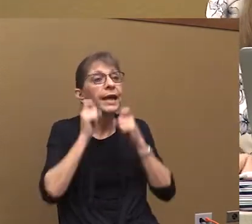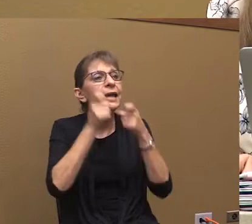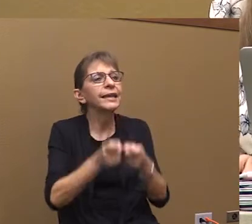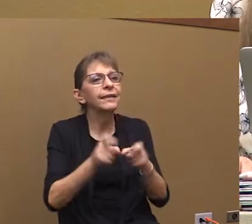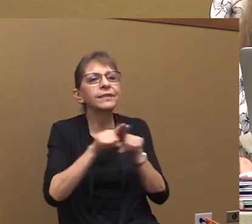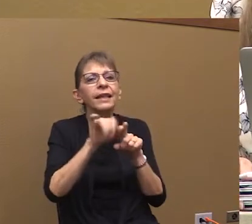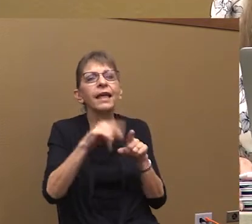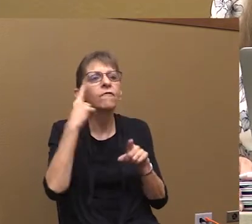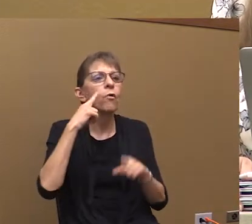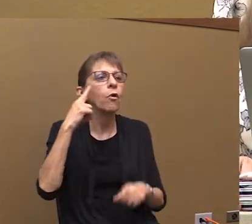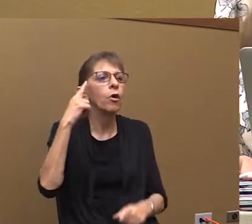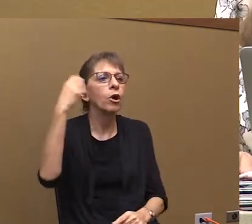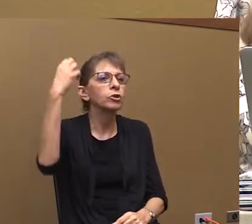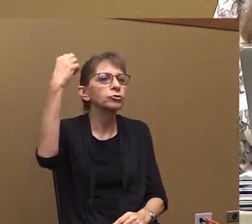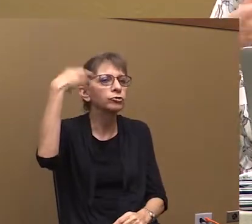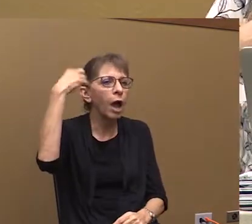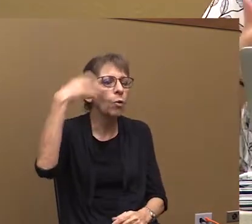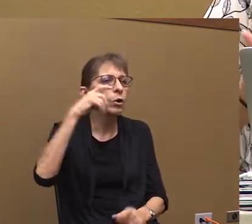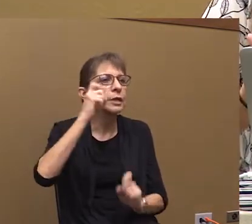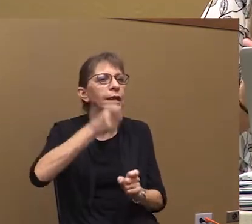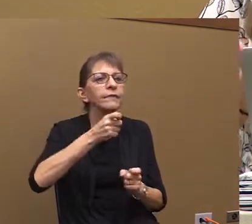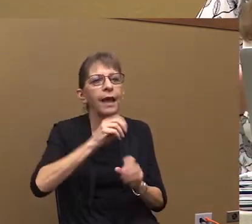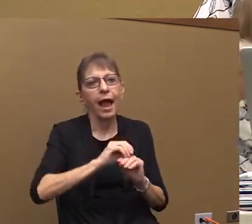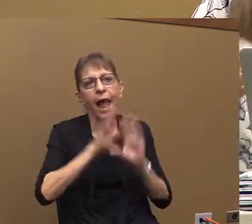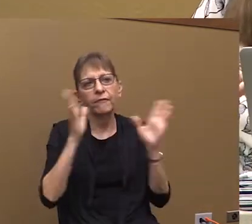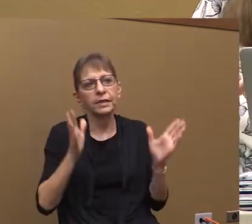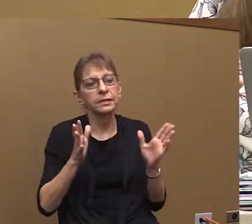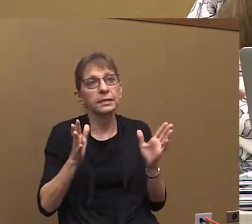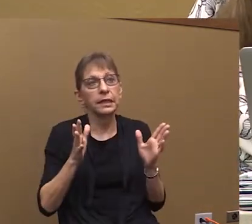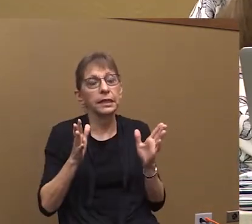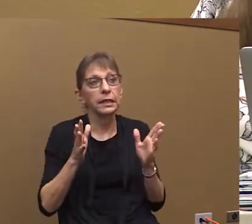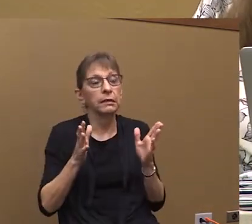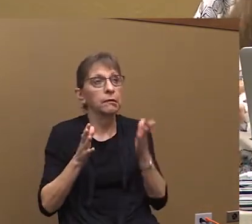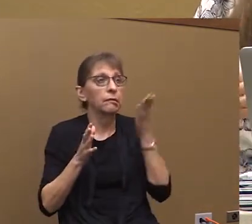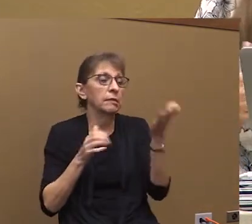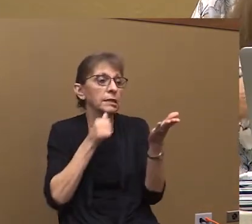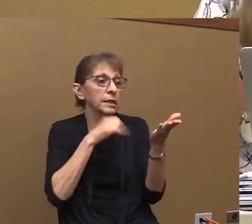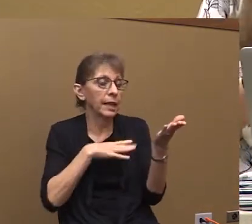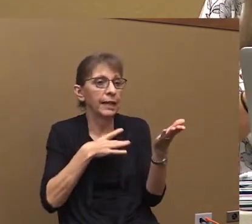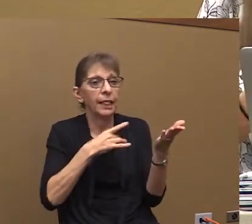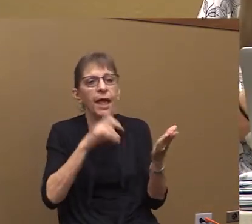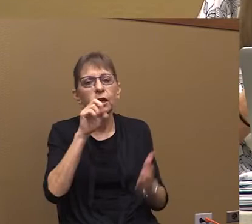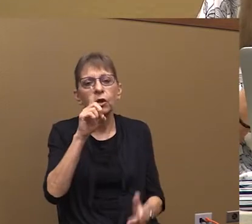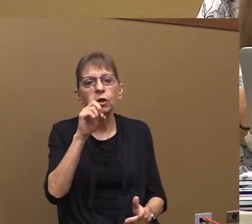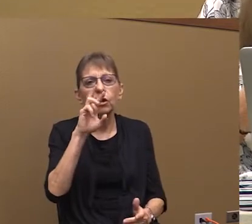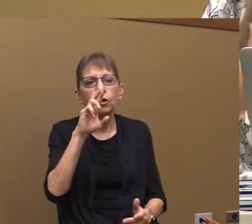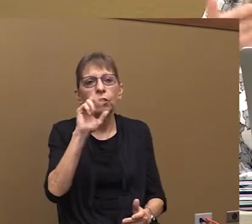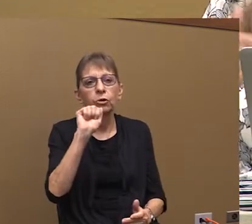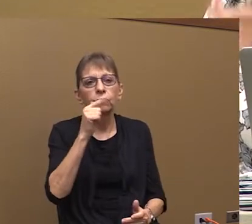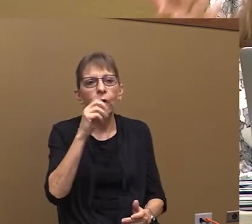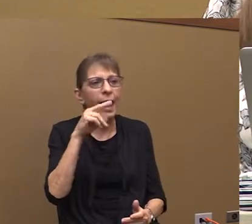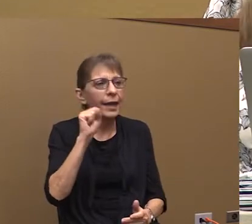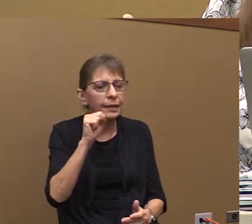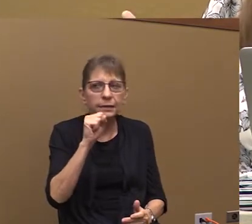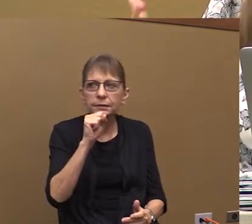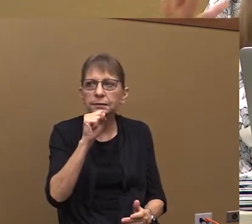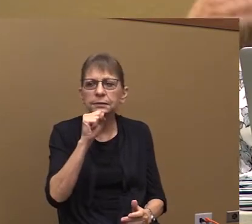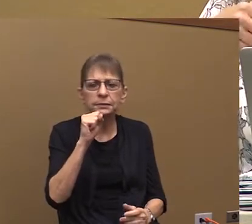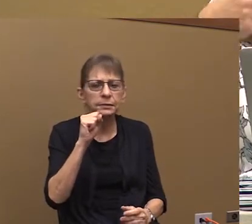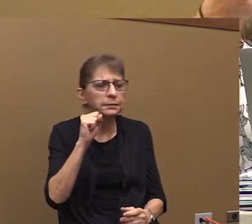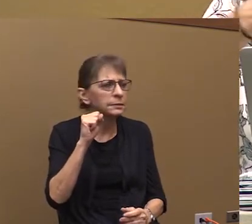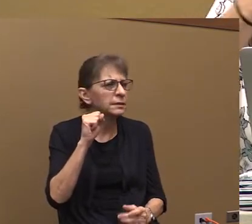You know, and I've gotten gifts like that, you know, for a shower gift, that